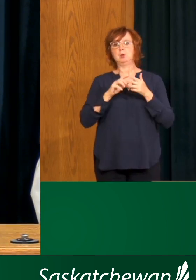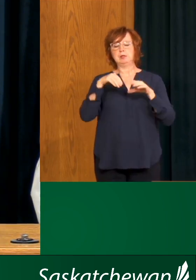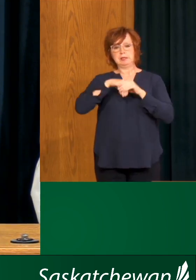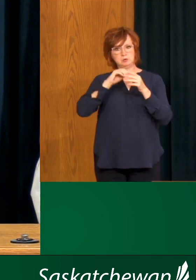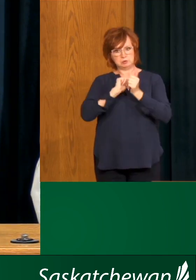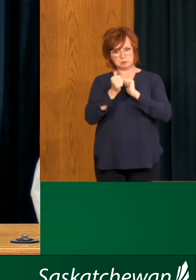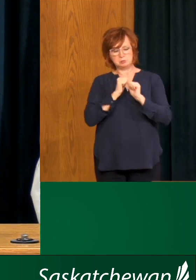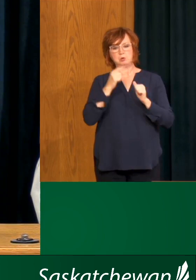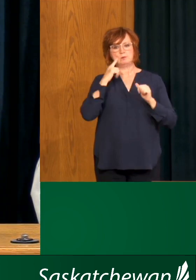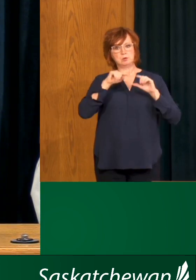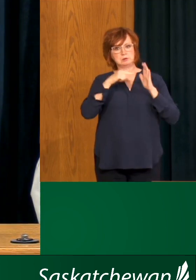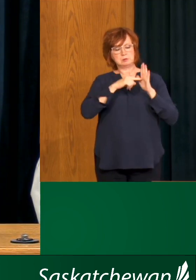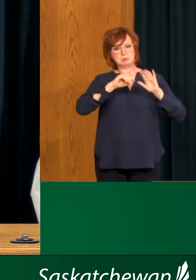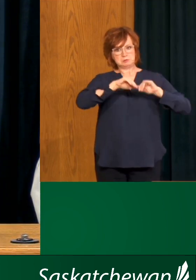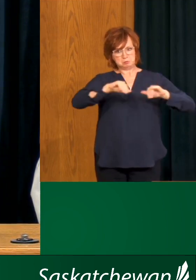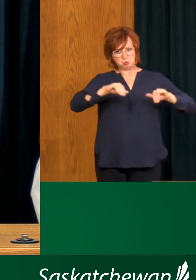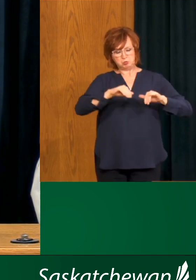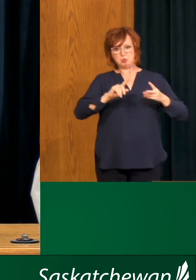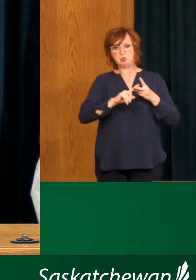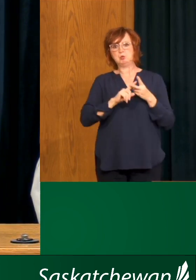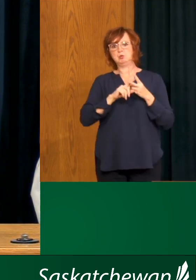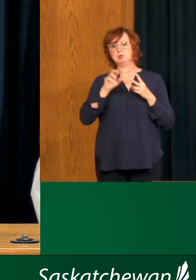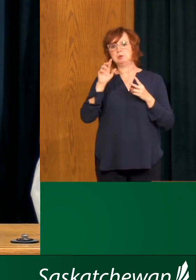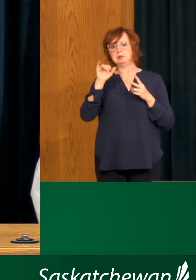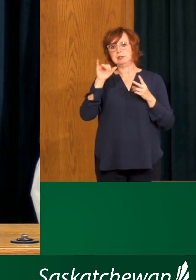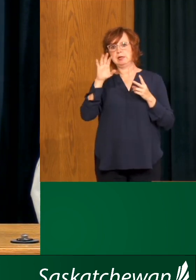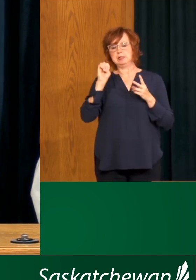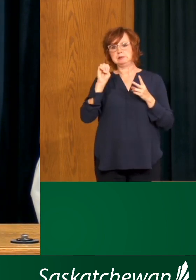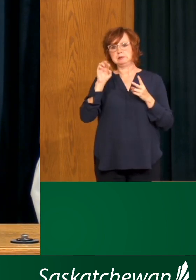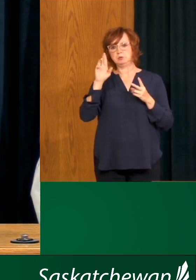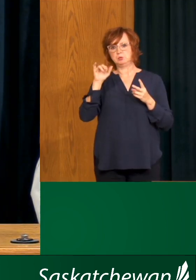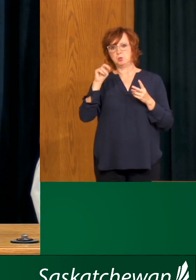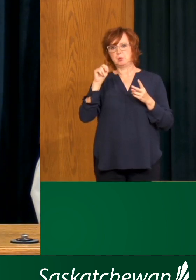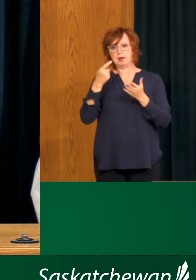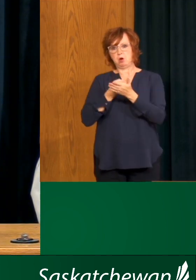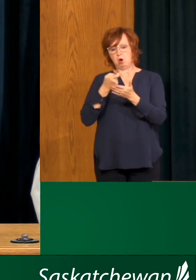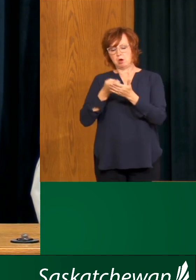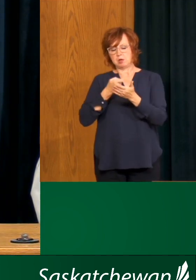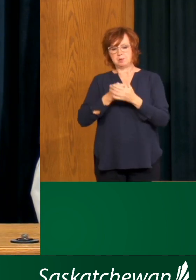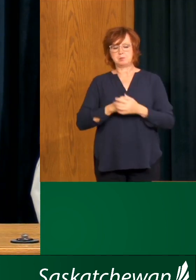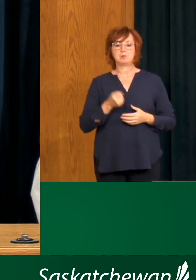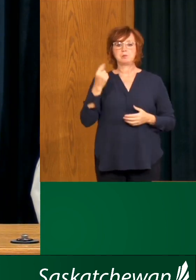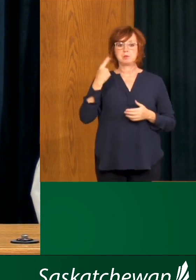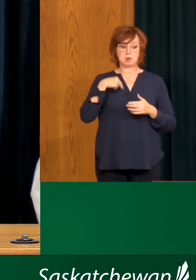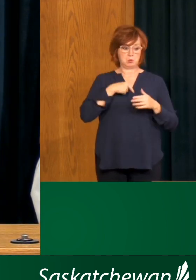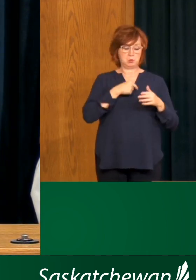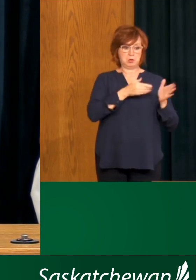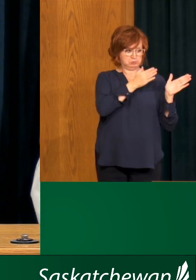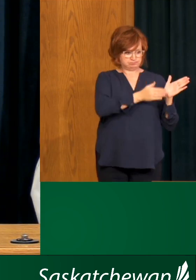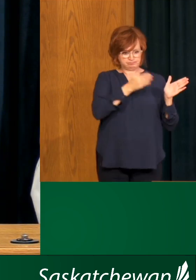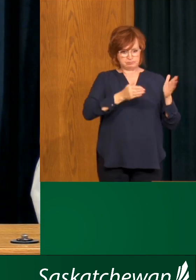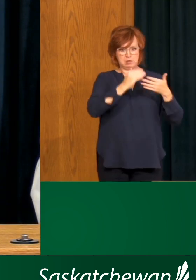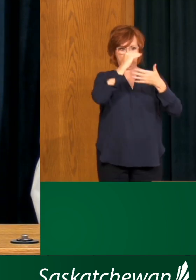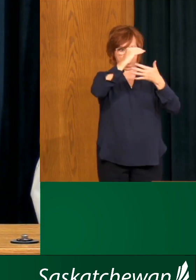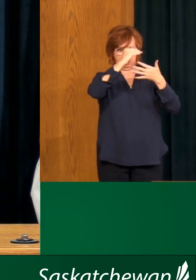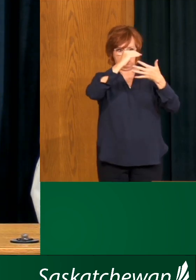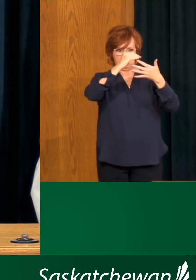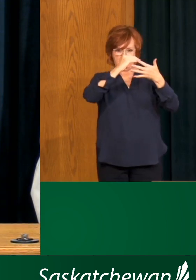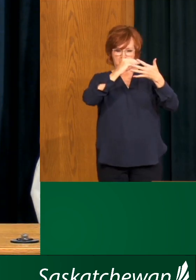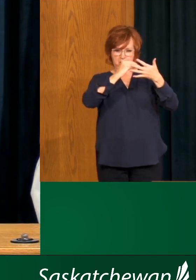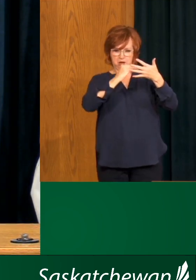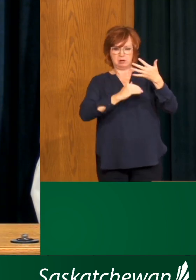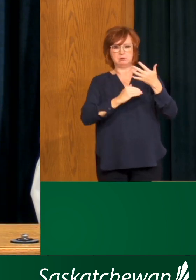as indoor pools and rinks. As we have moved through the phases of the Reopen Saskatchewan plan, case numbers have remained